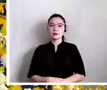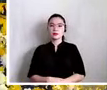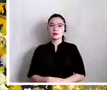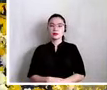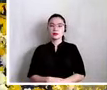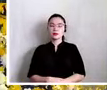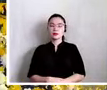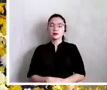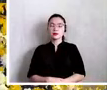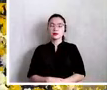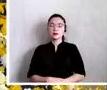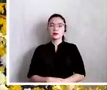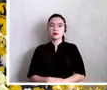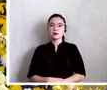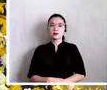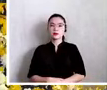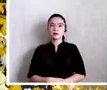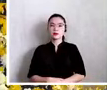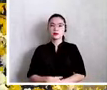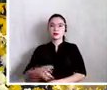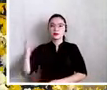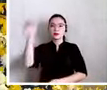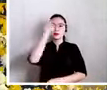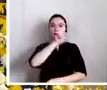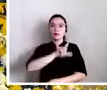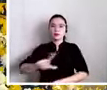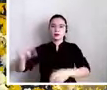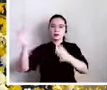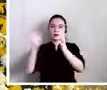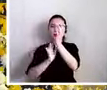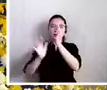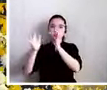Lord Jesus, you came to